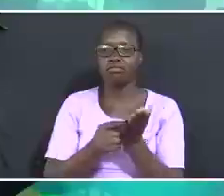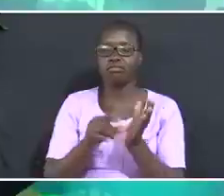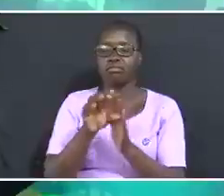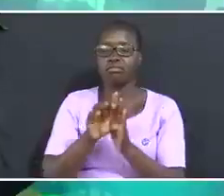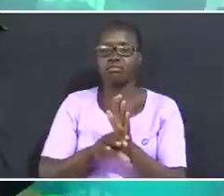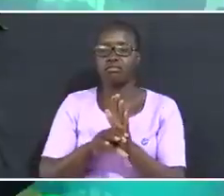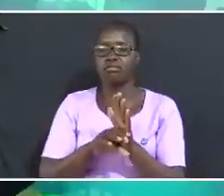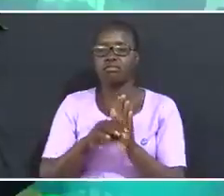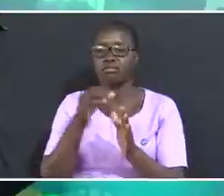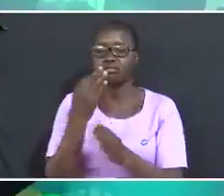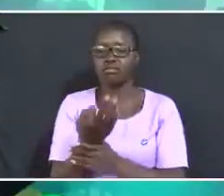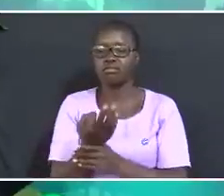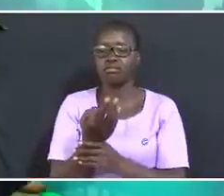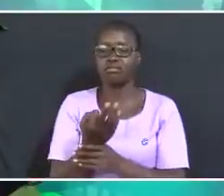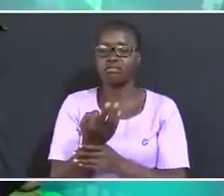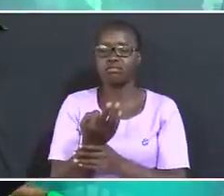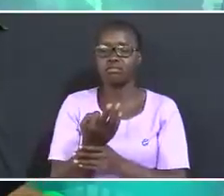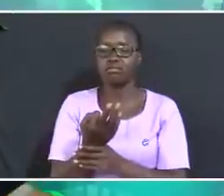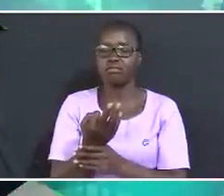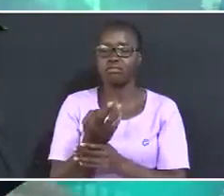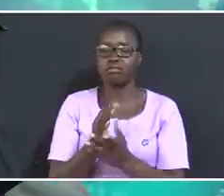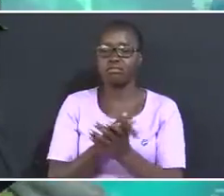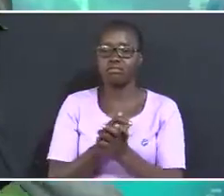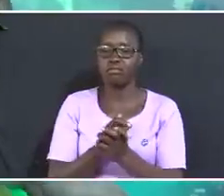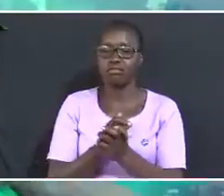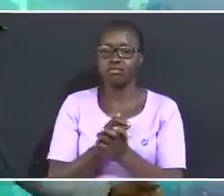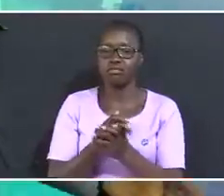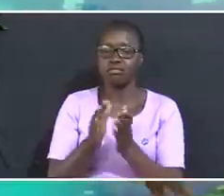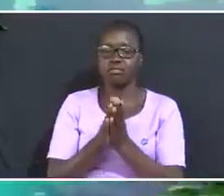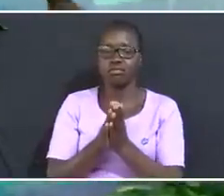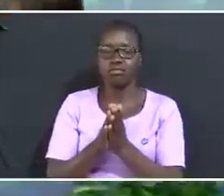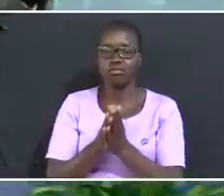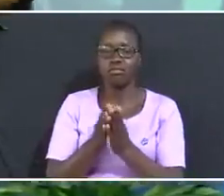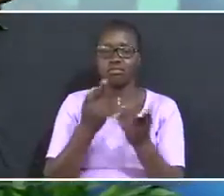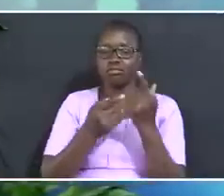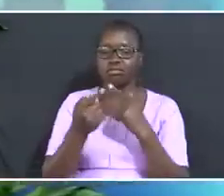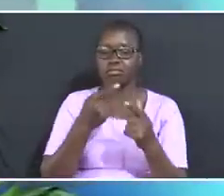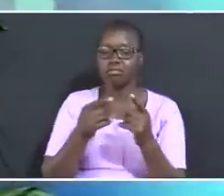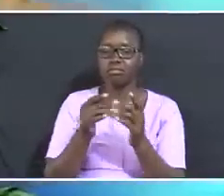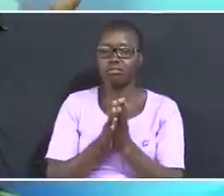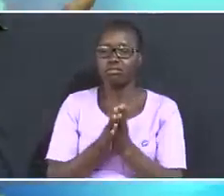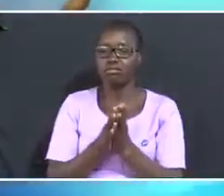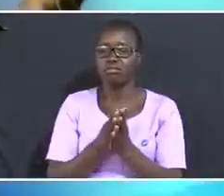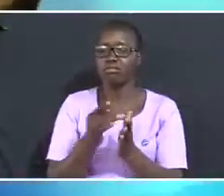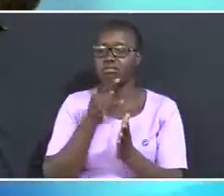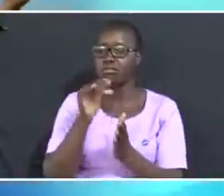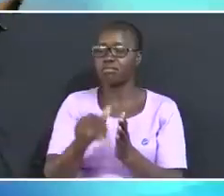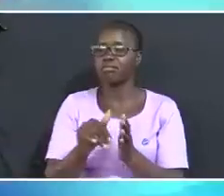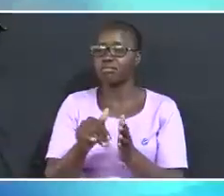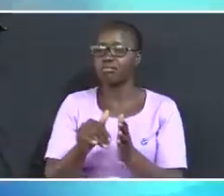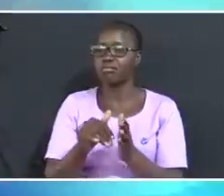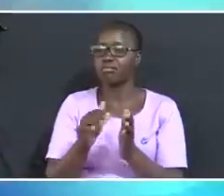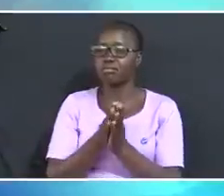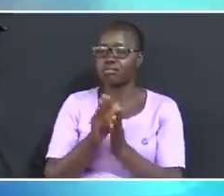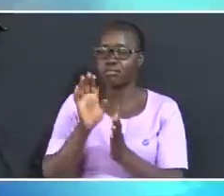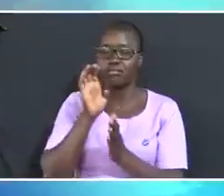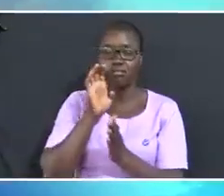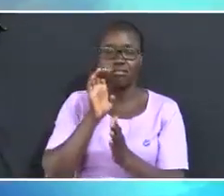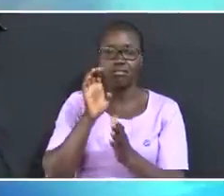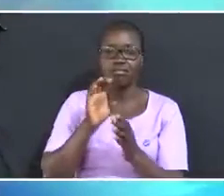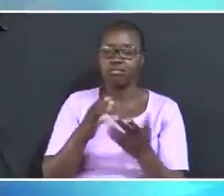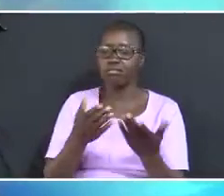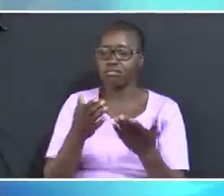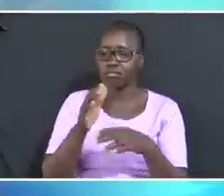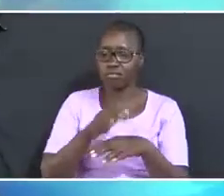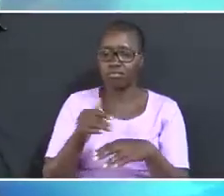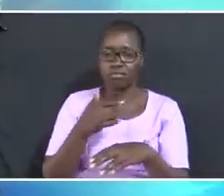3, when Satan came and tempted Eve. Did God say you cannot